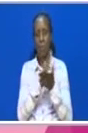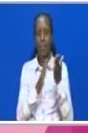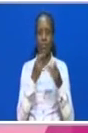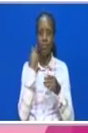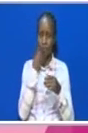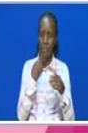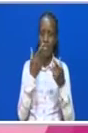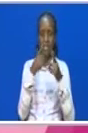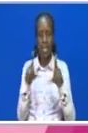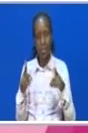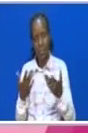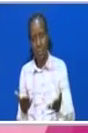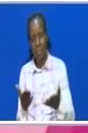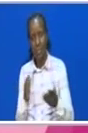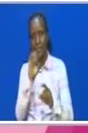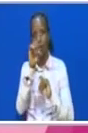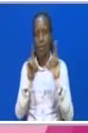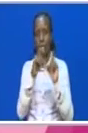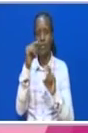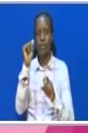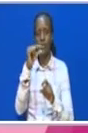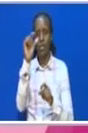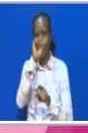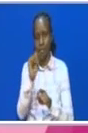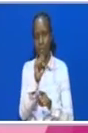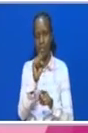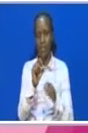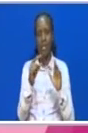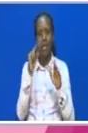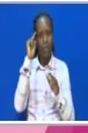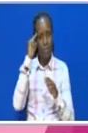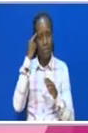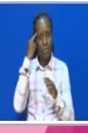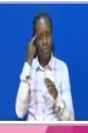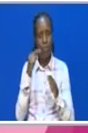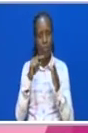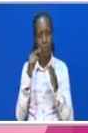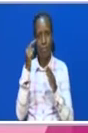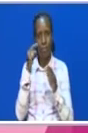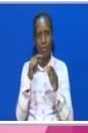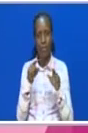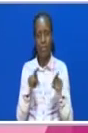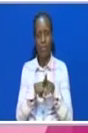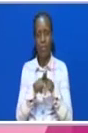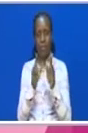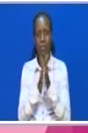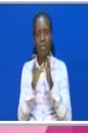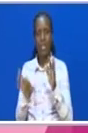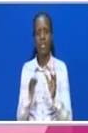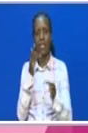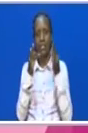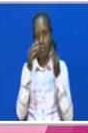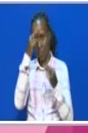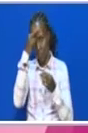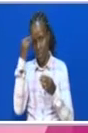language patterns, question tags, logical thinking, and analysis. Why? Because there are some